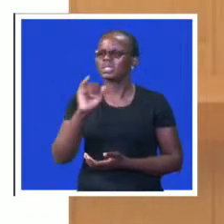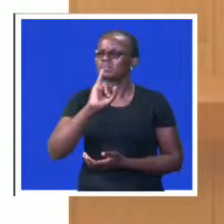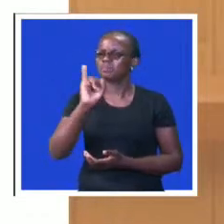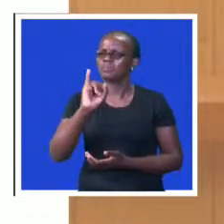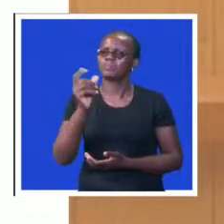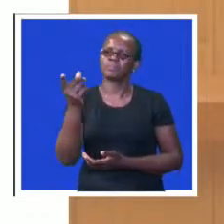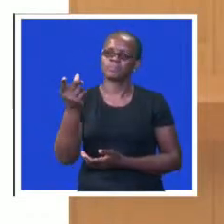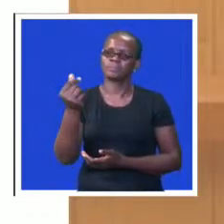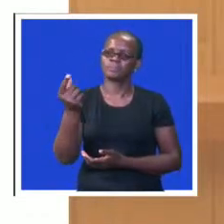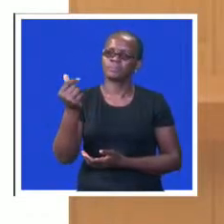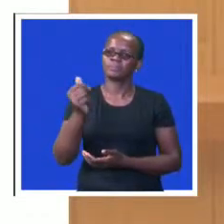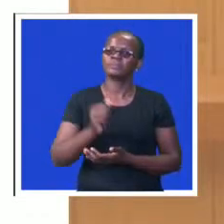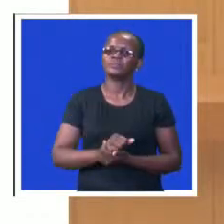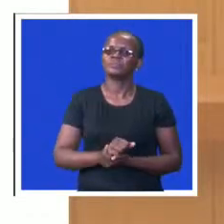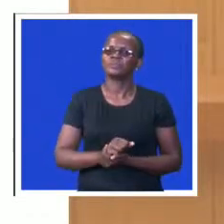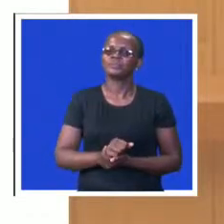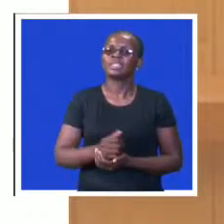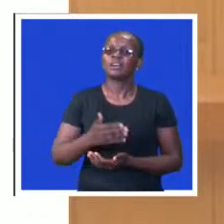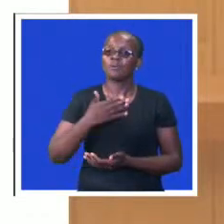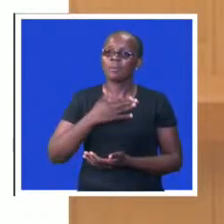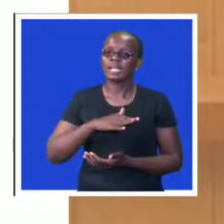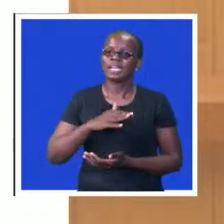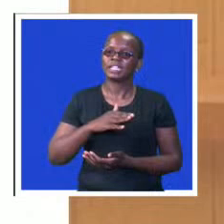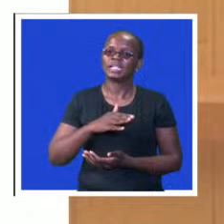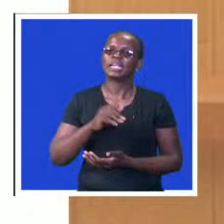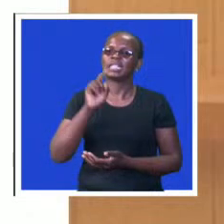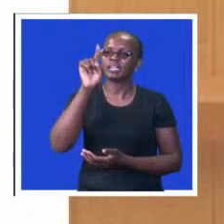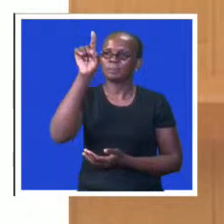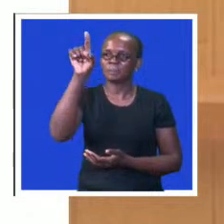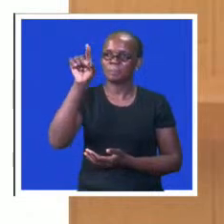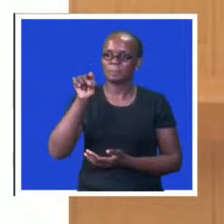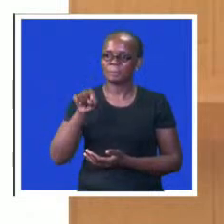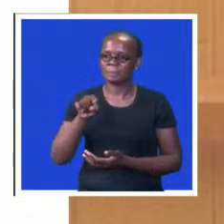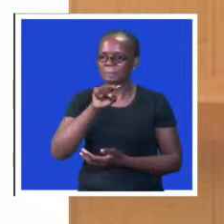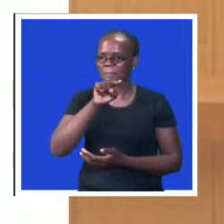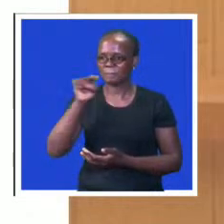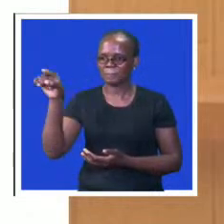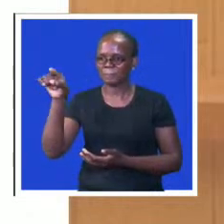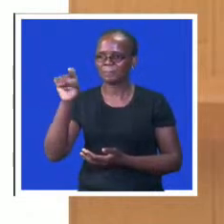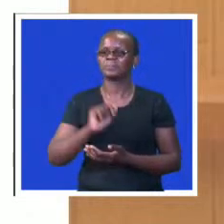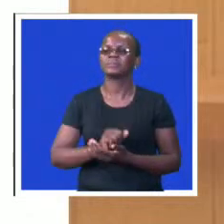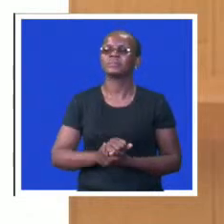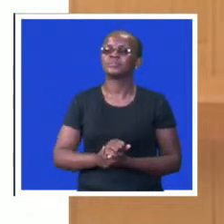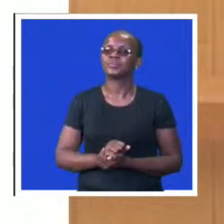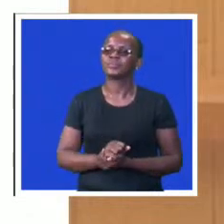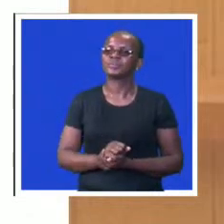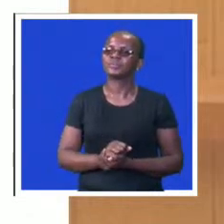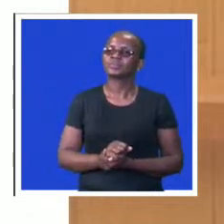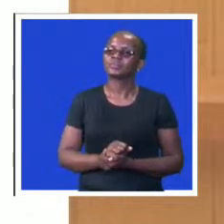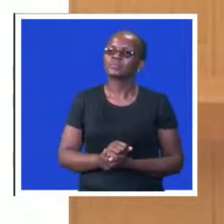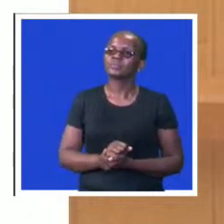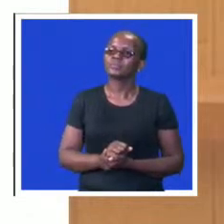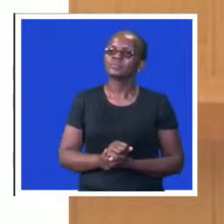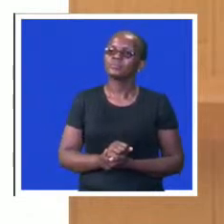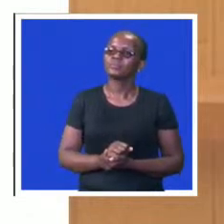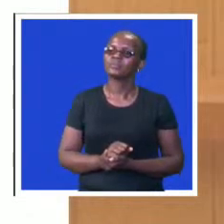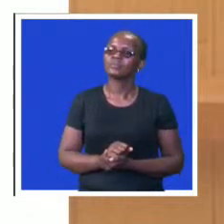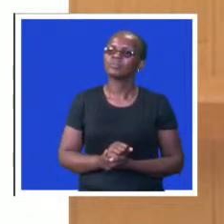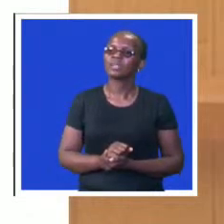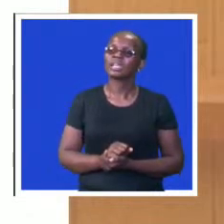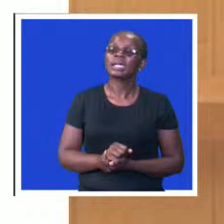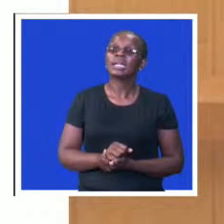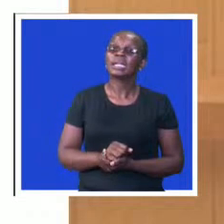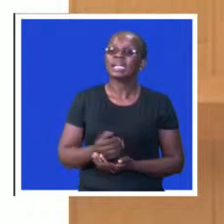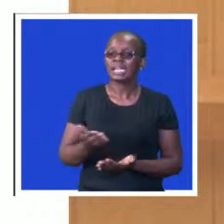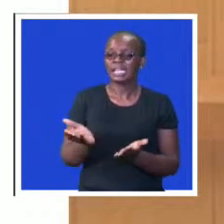cough syrup, we need to do the division. We are going to use, I usually say to my learners in